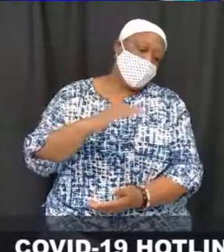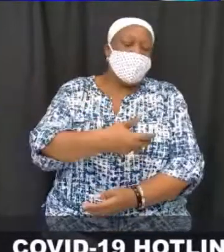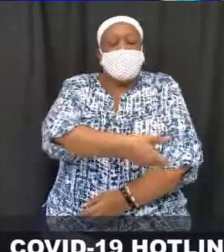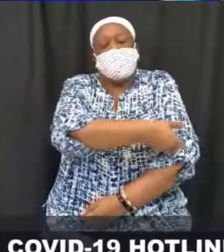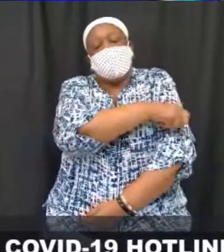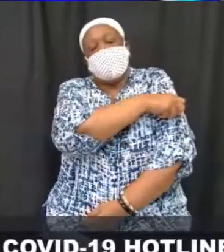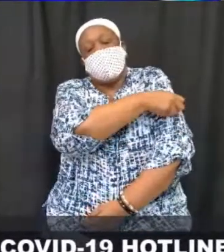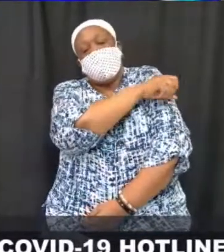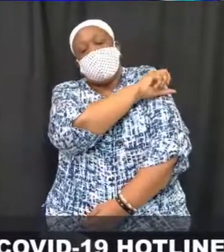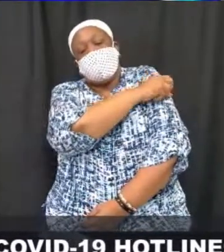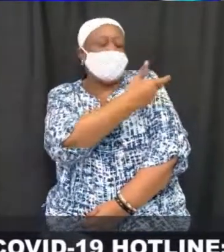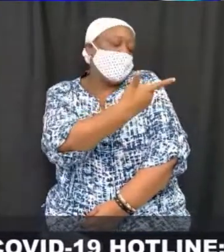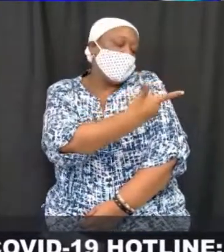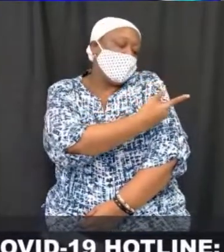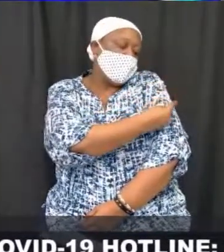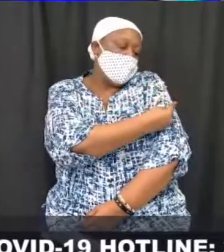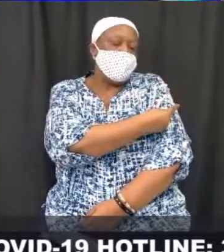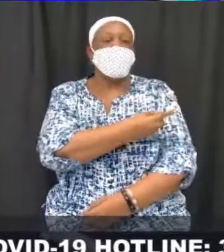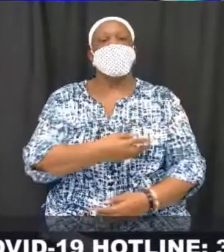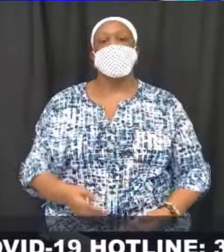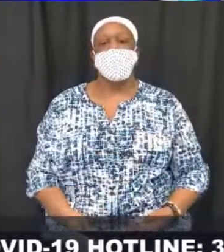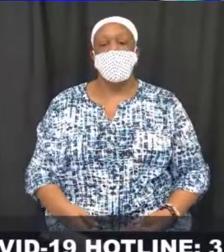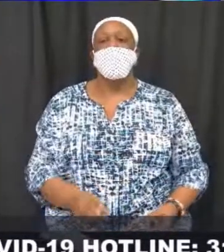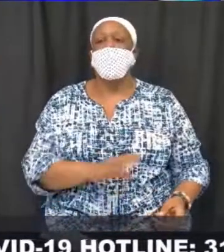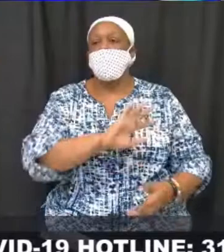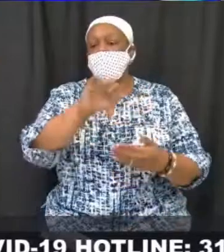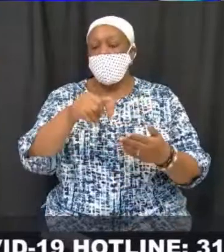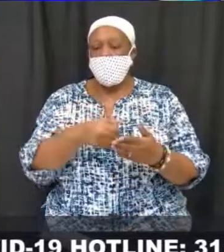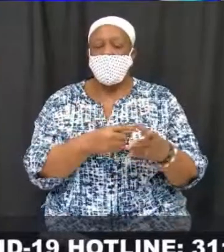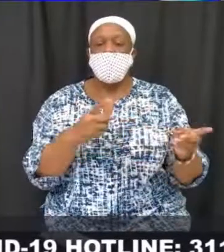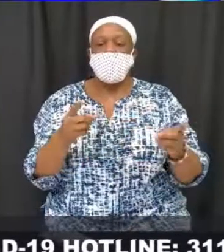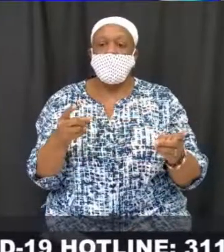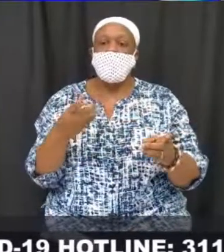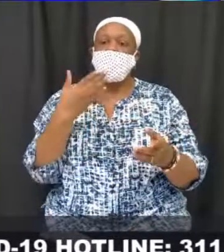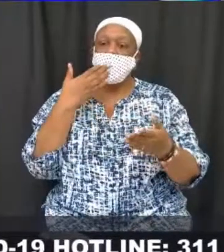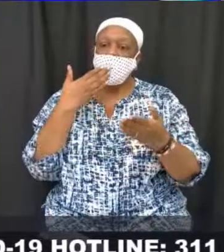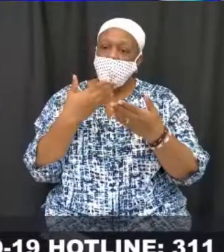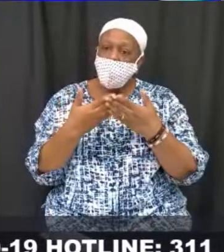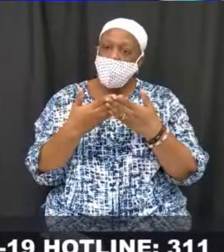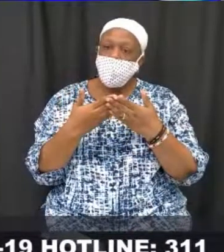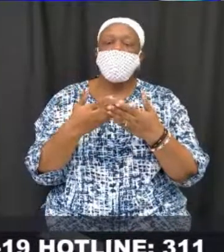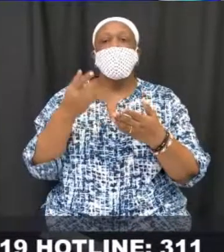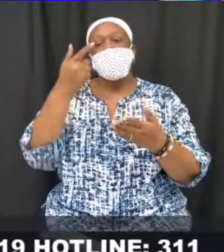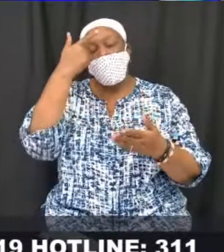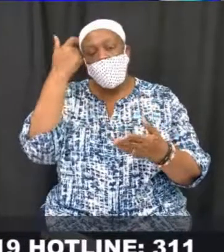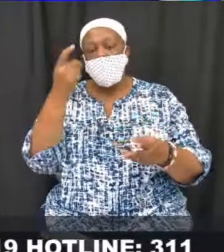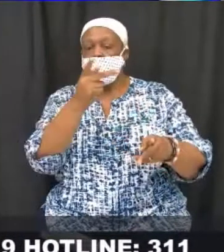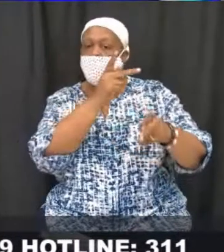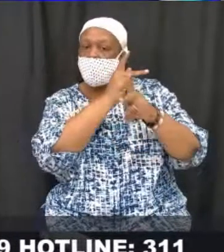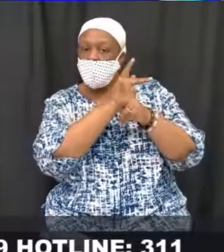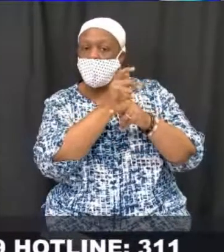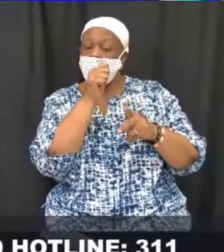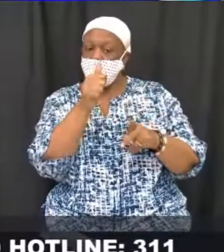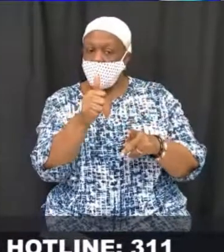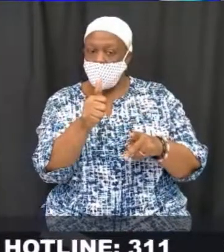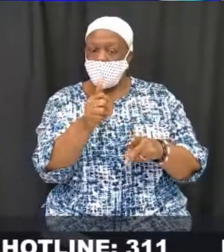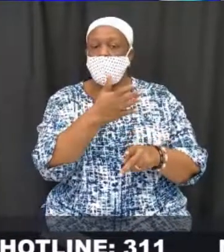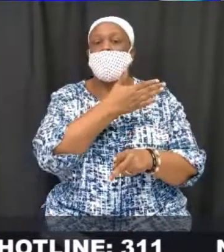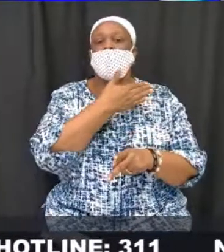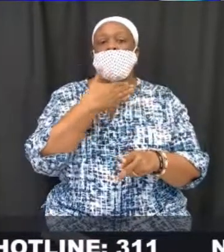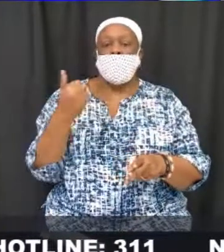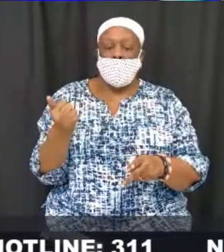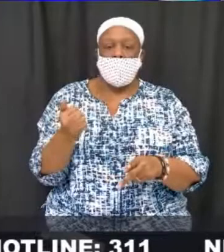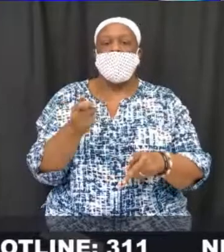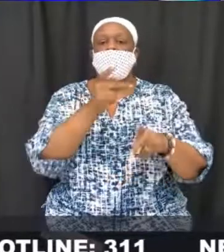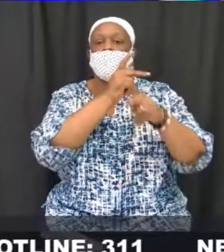sleeves to be vaccinated. You did this not just to protect yourself, but also to protect those who